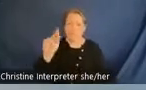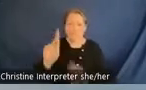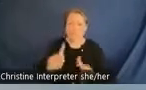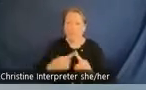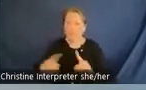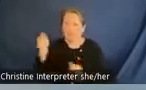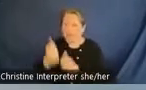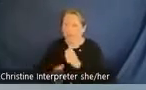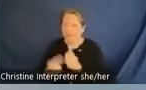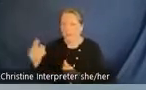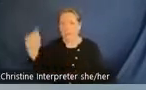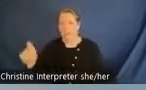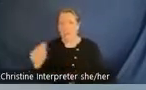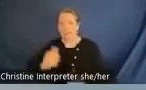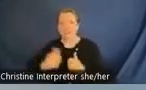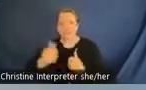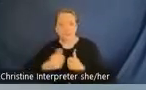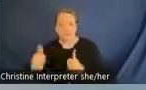transportation.